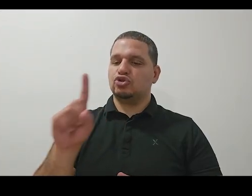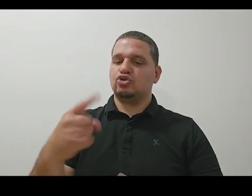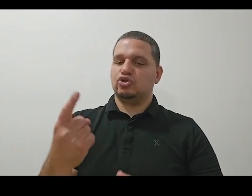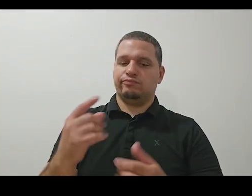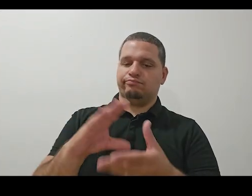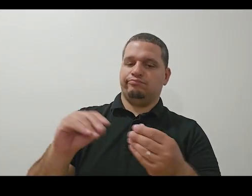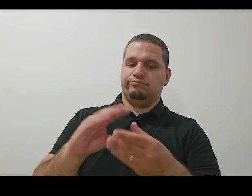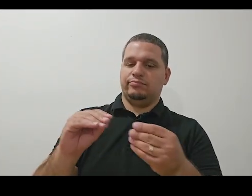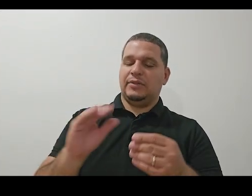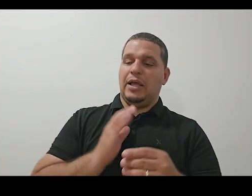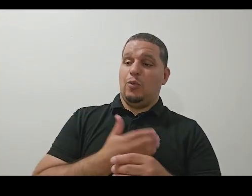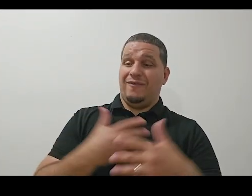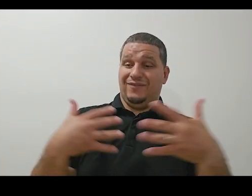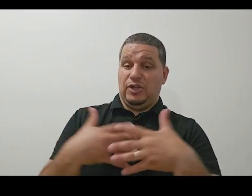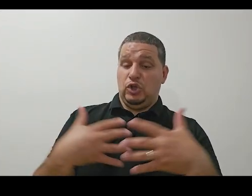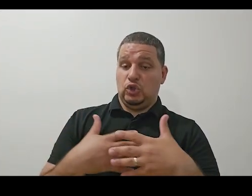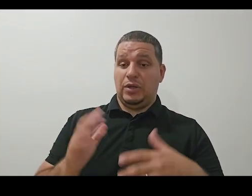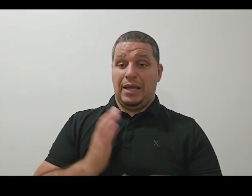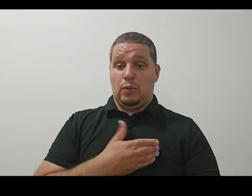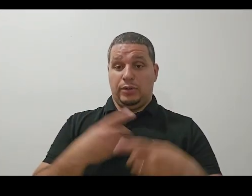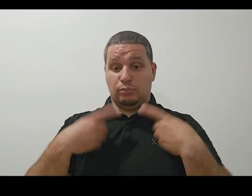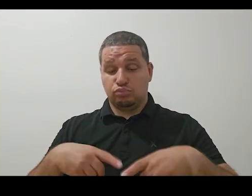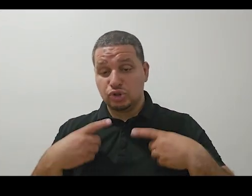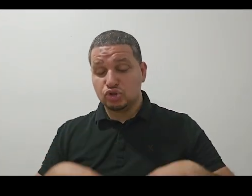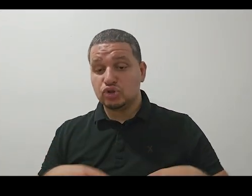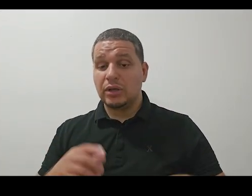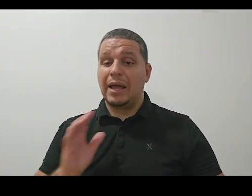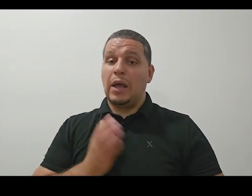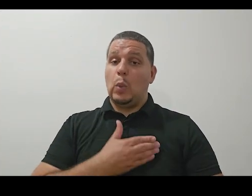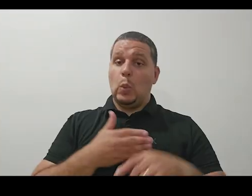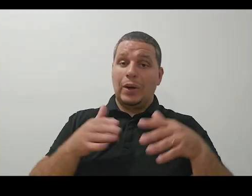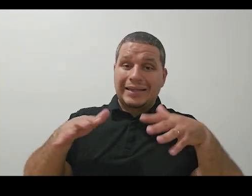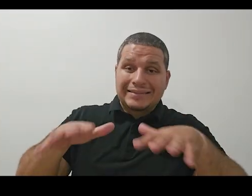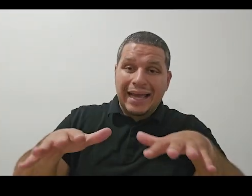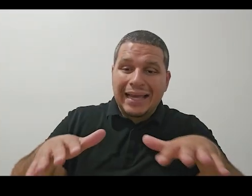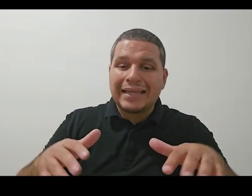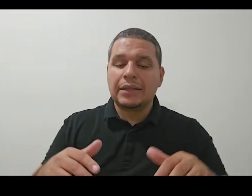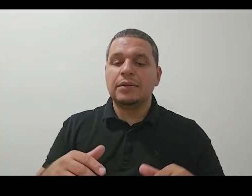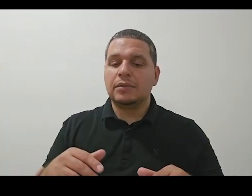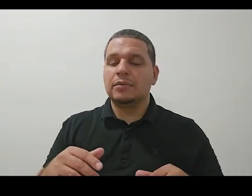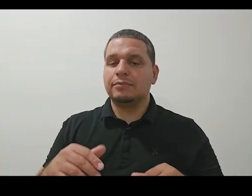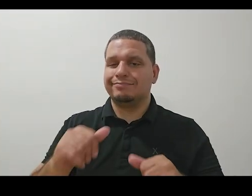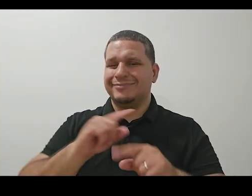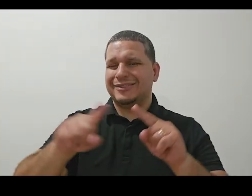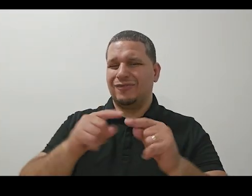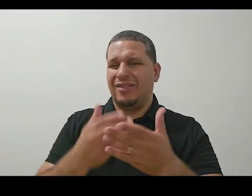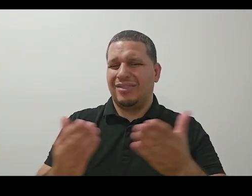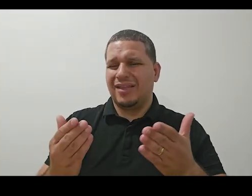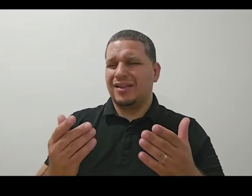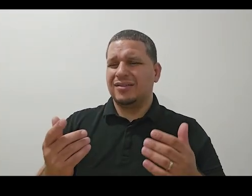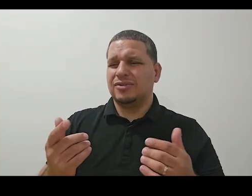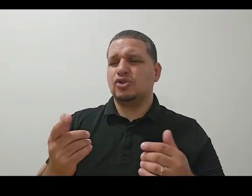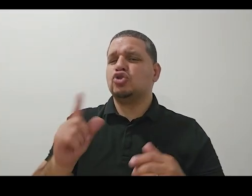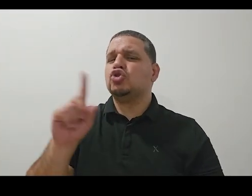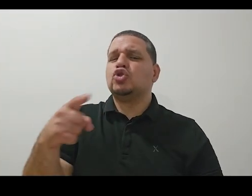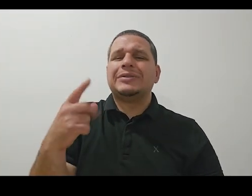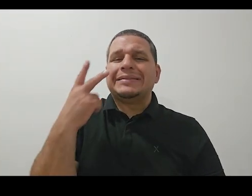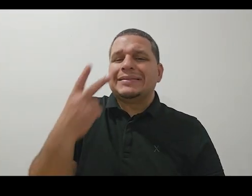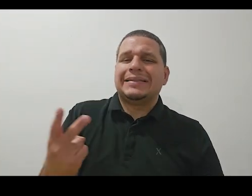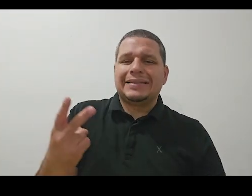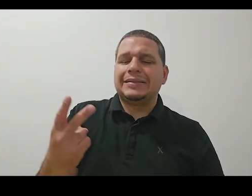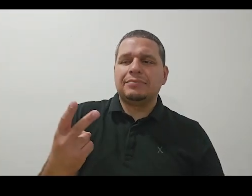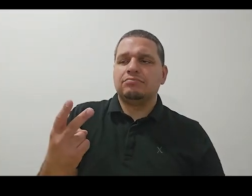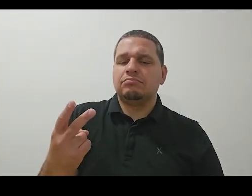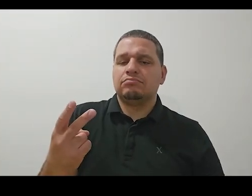basically. Like all our tears, the depression, and anxiety, different things people go through, just to